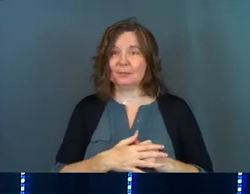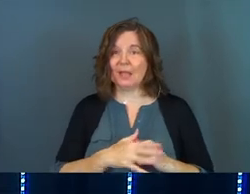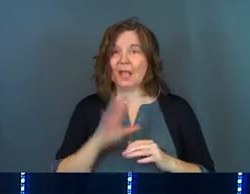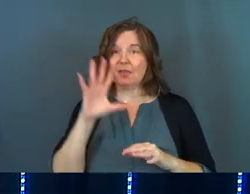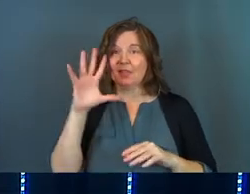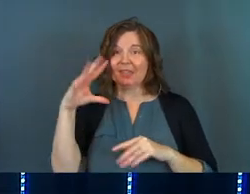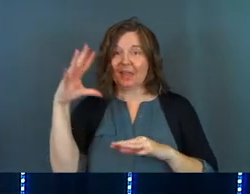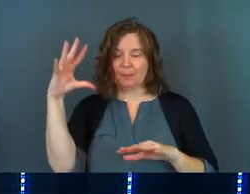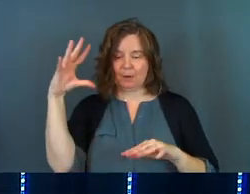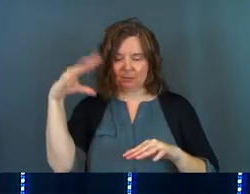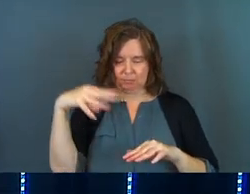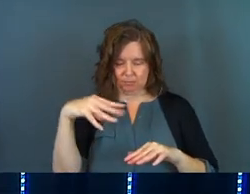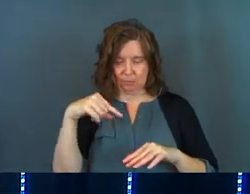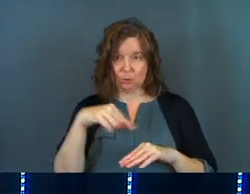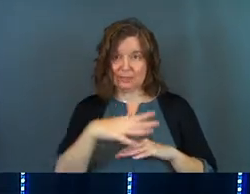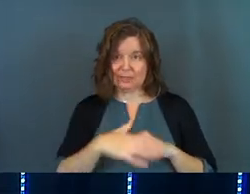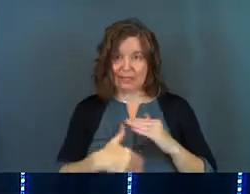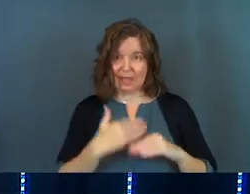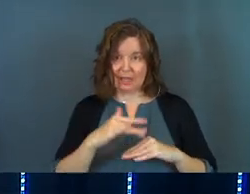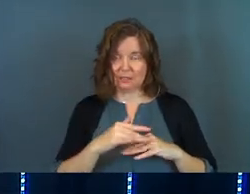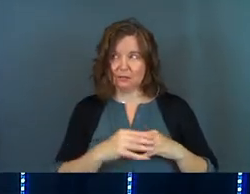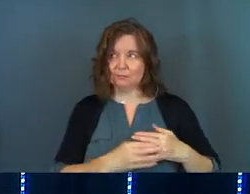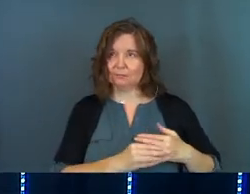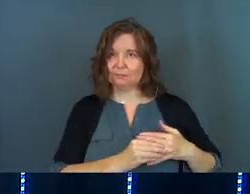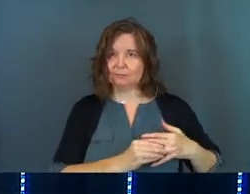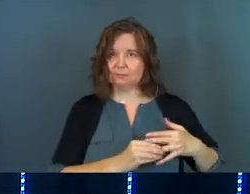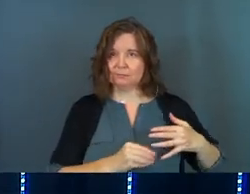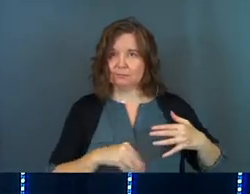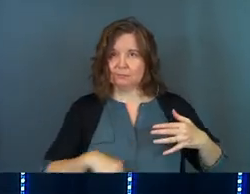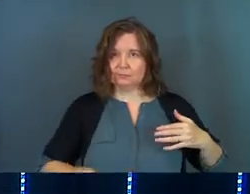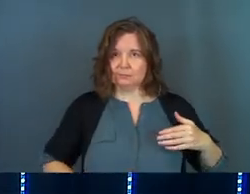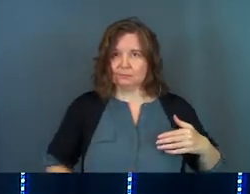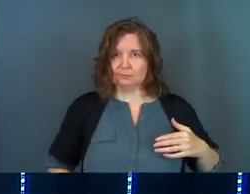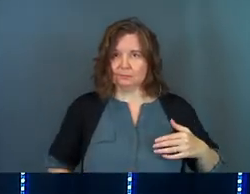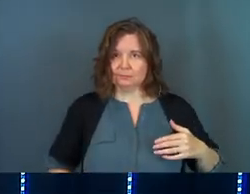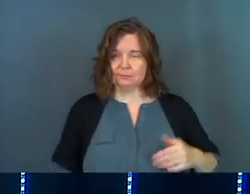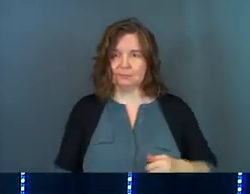the camera pans down to his hand, and he slips his ring off his finger and puts it